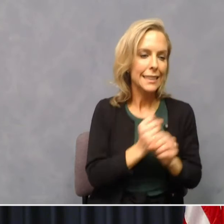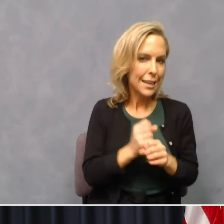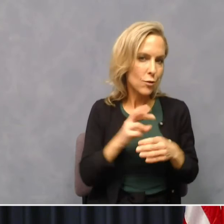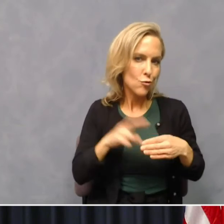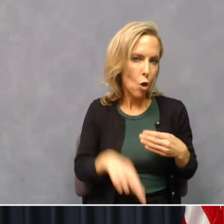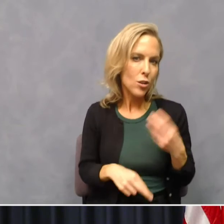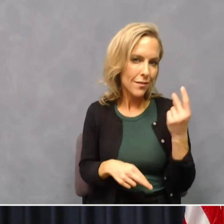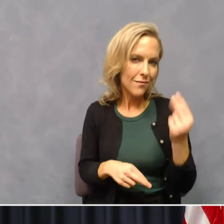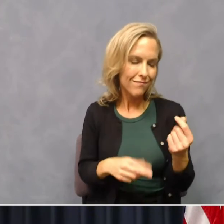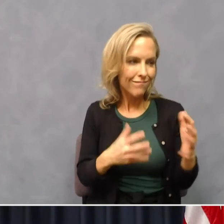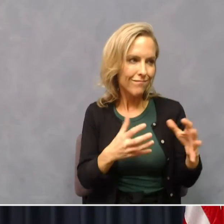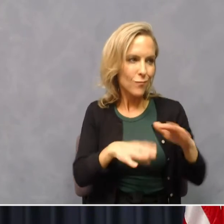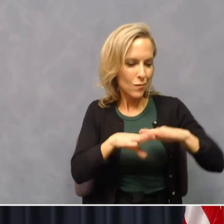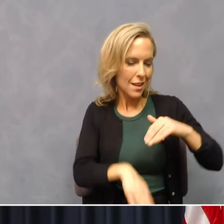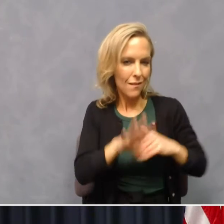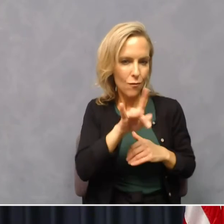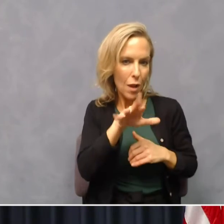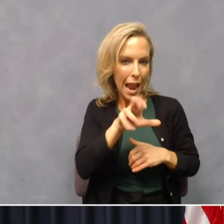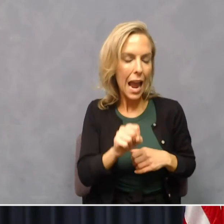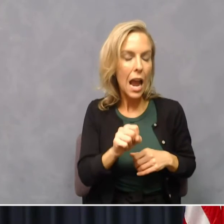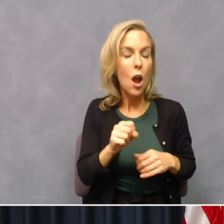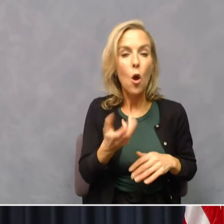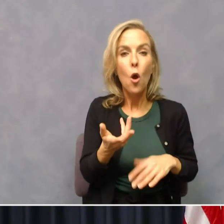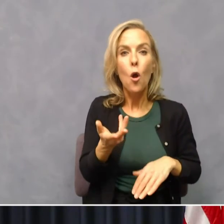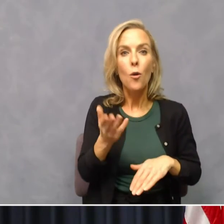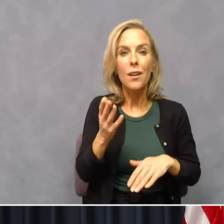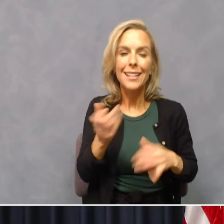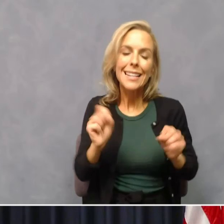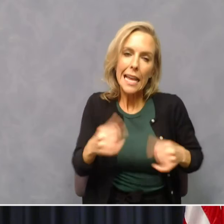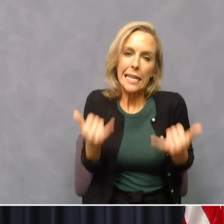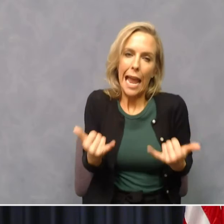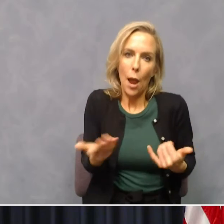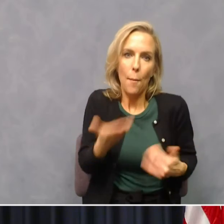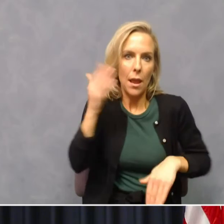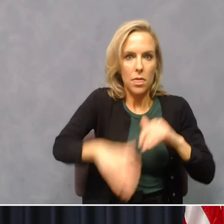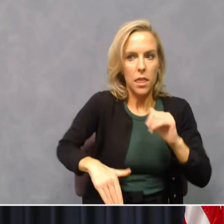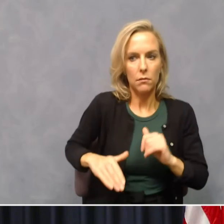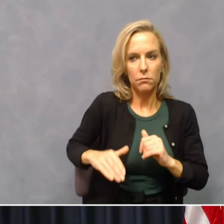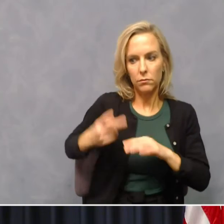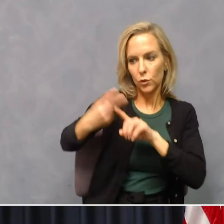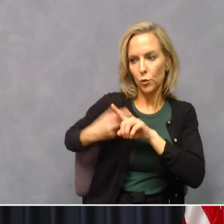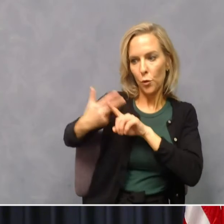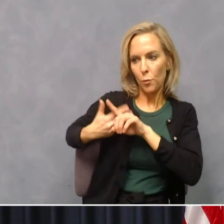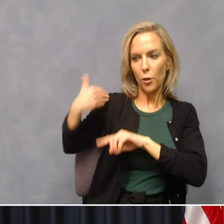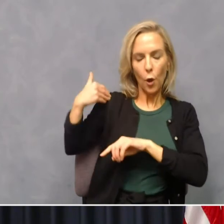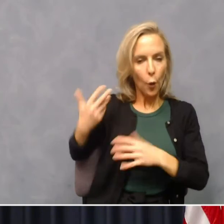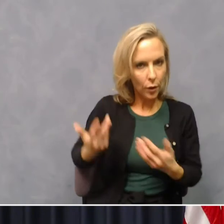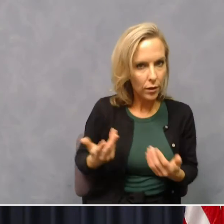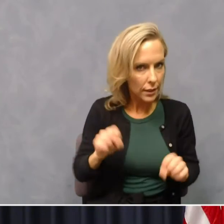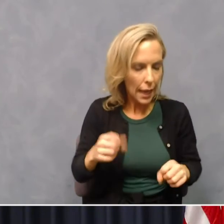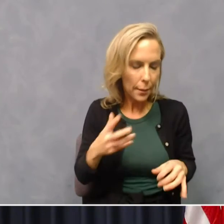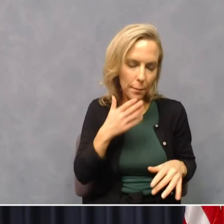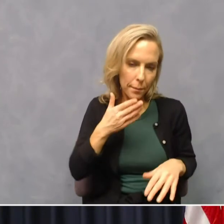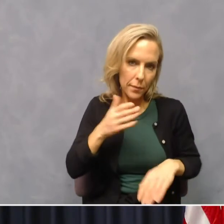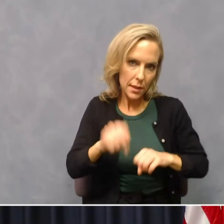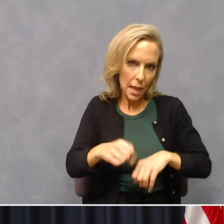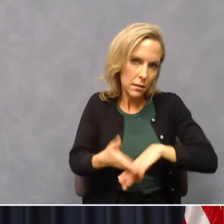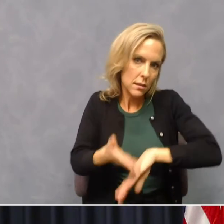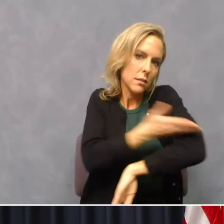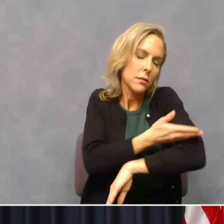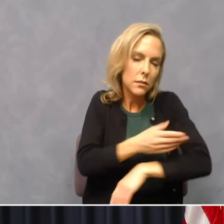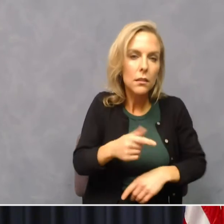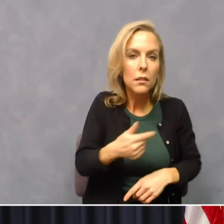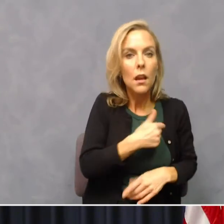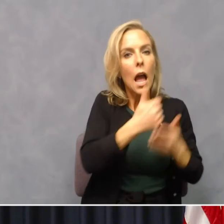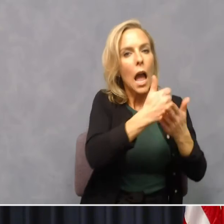back a lot faster than when we look back months ago, much, much faster. And that is helping us to